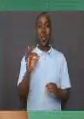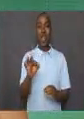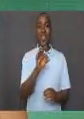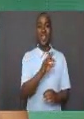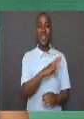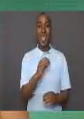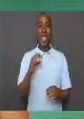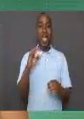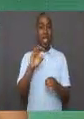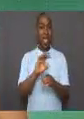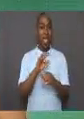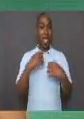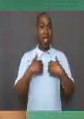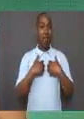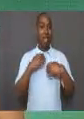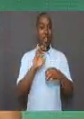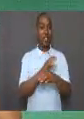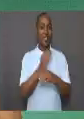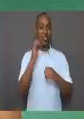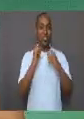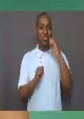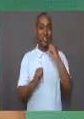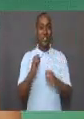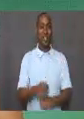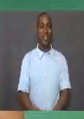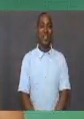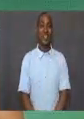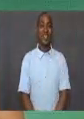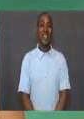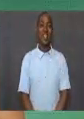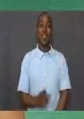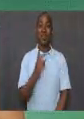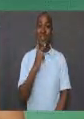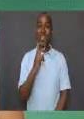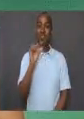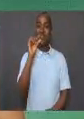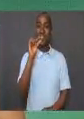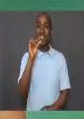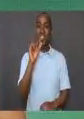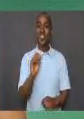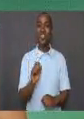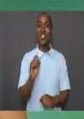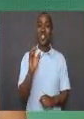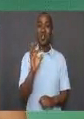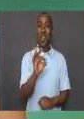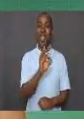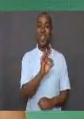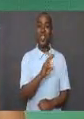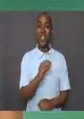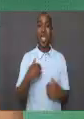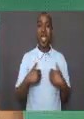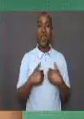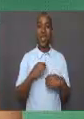cells. We will look at a few examples of plant and animal